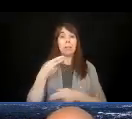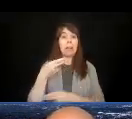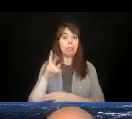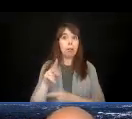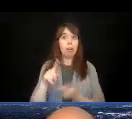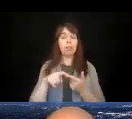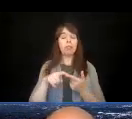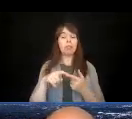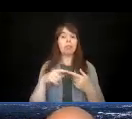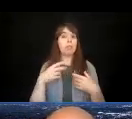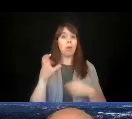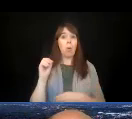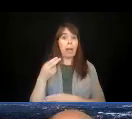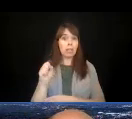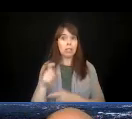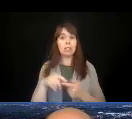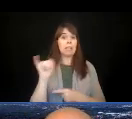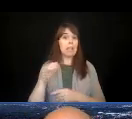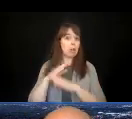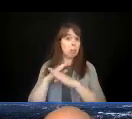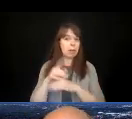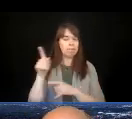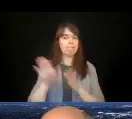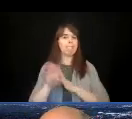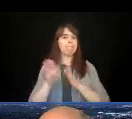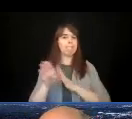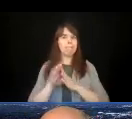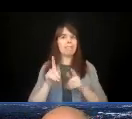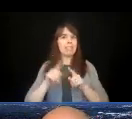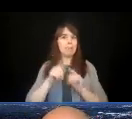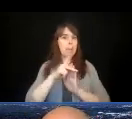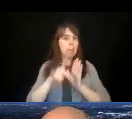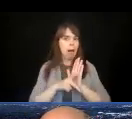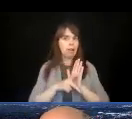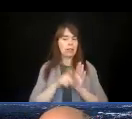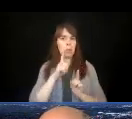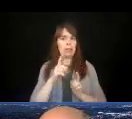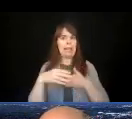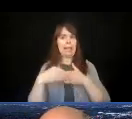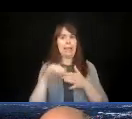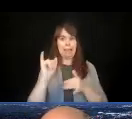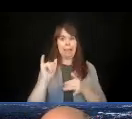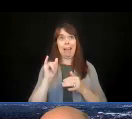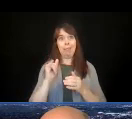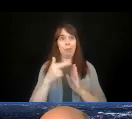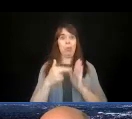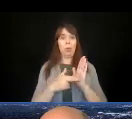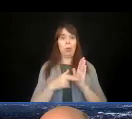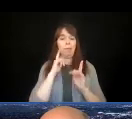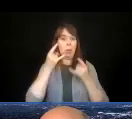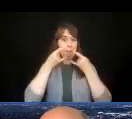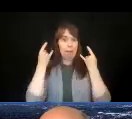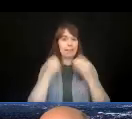occupational health, infection prevention are developing policies and procedures to really guide those changes on masking policies.